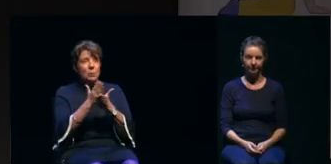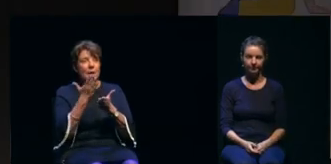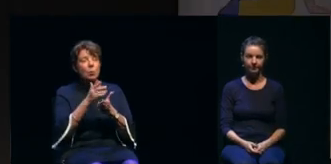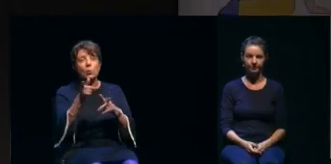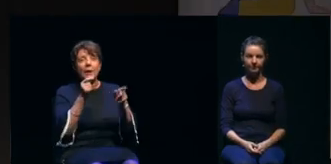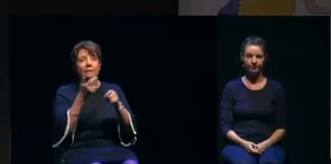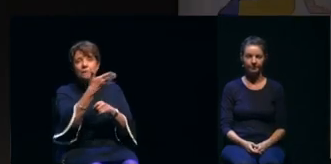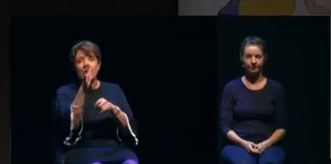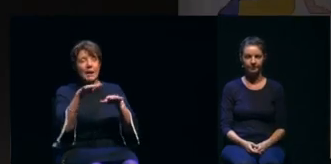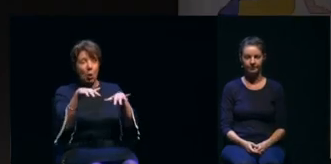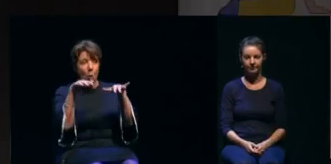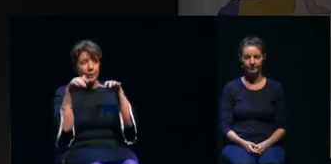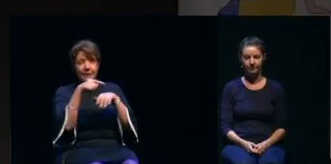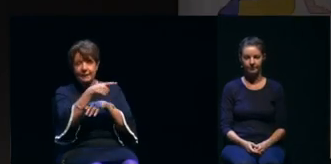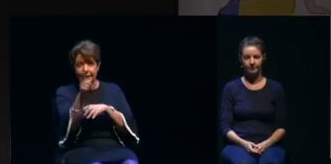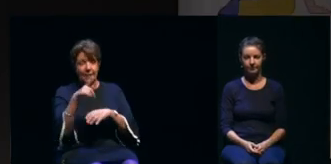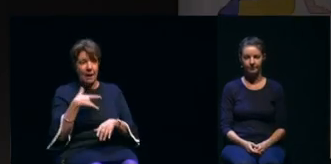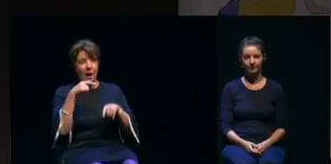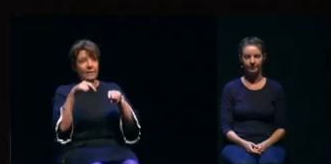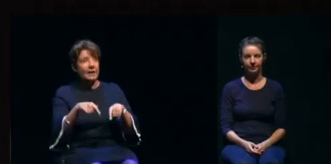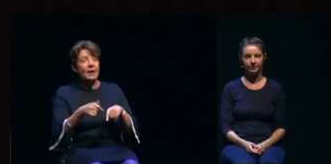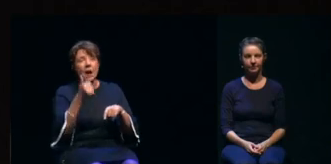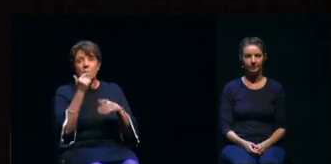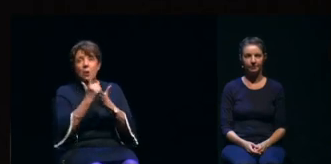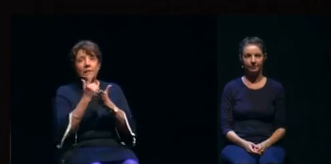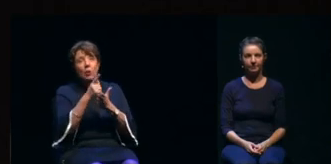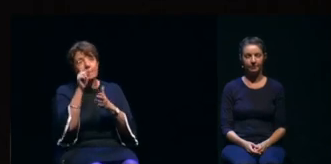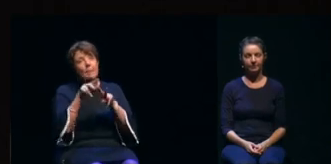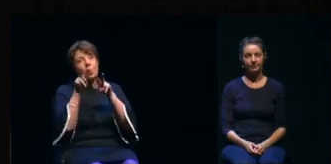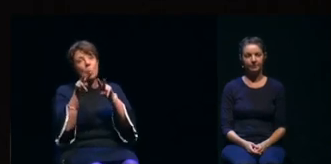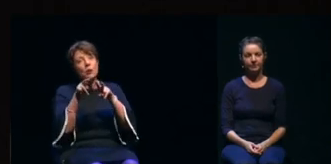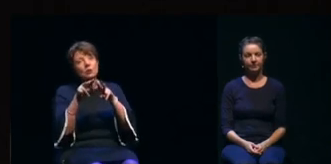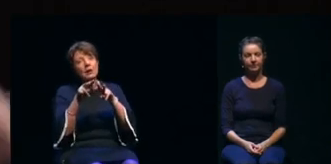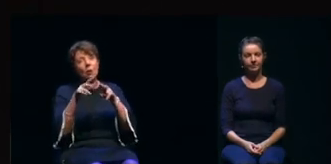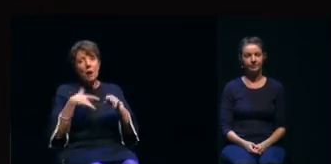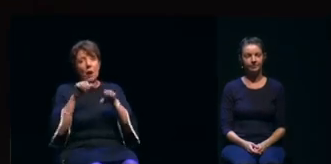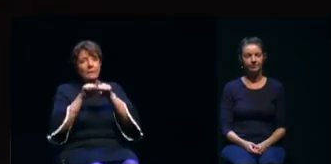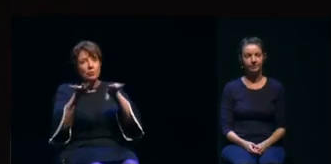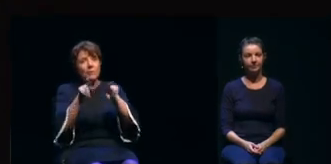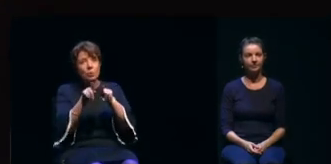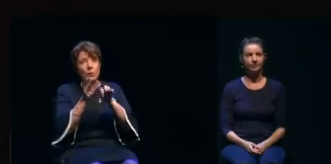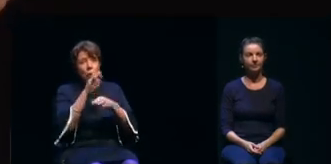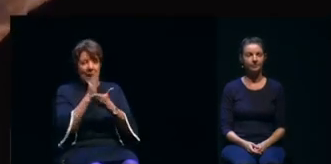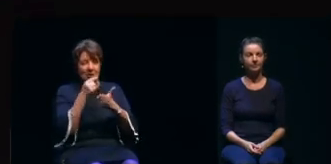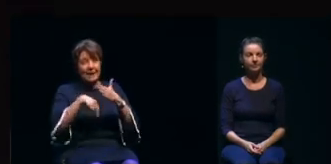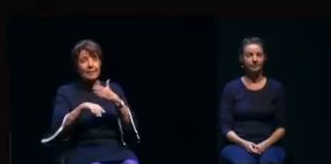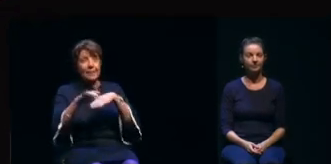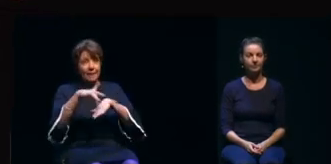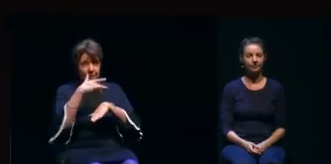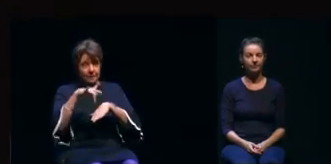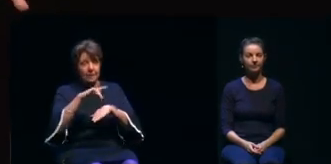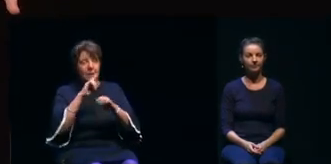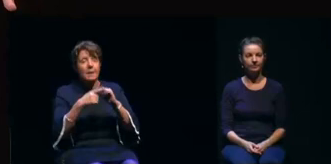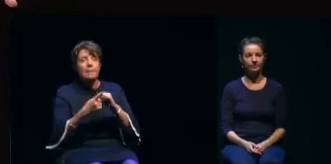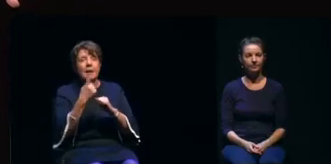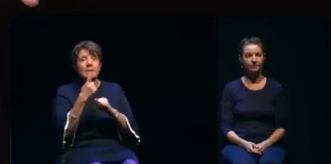our audience who's live here tonight. I know there's a lot of people watching on their devices elsewhere that aren't in this theatre. But one of the